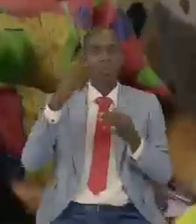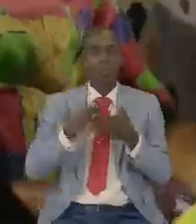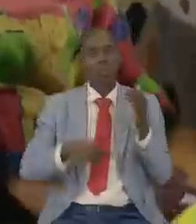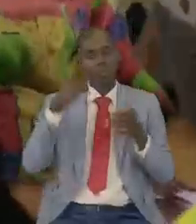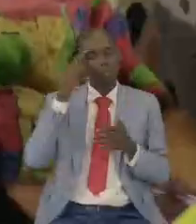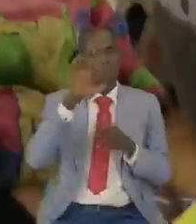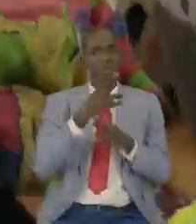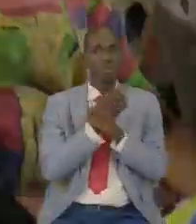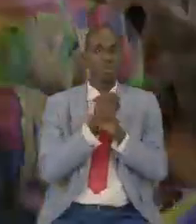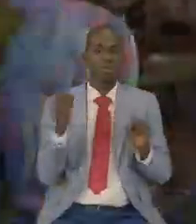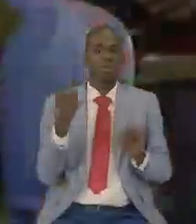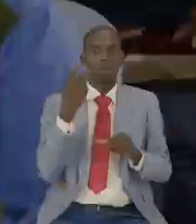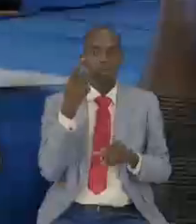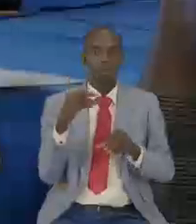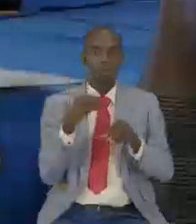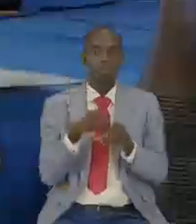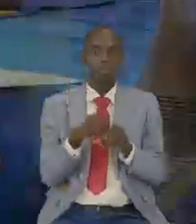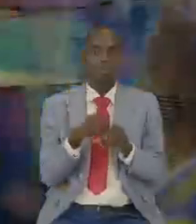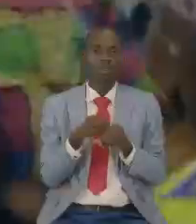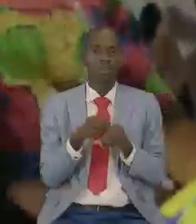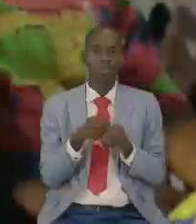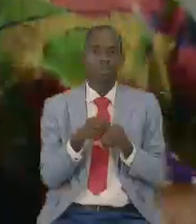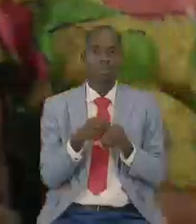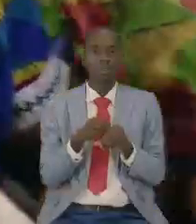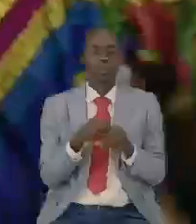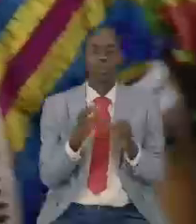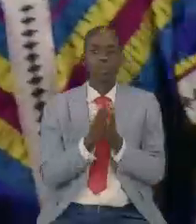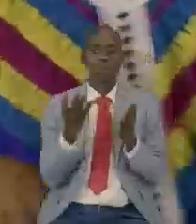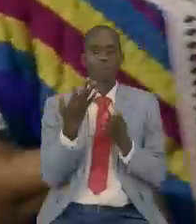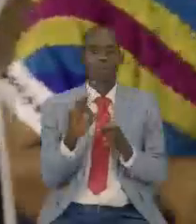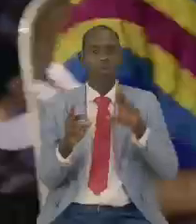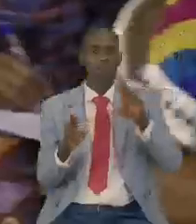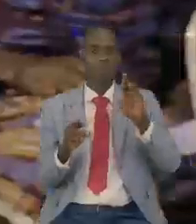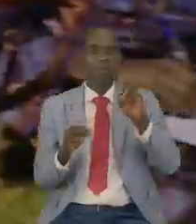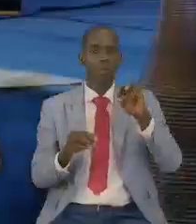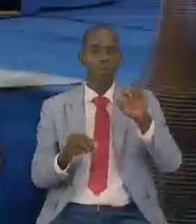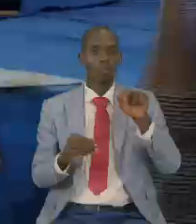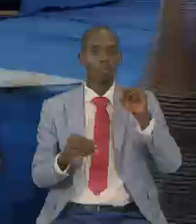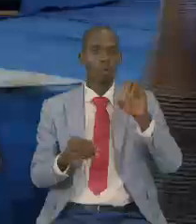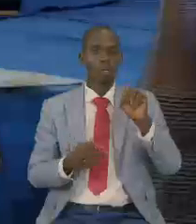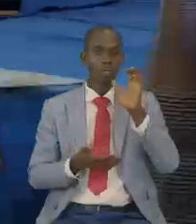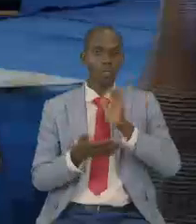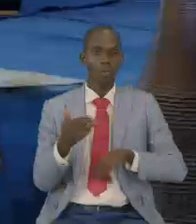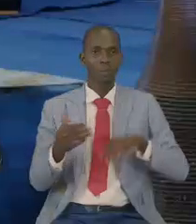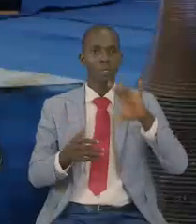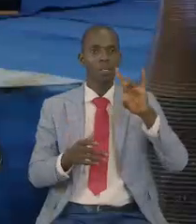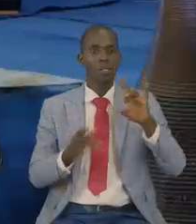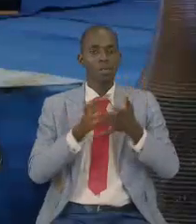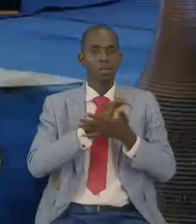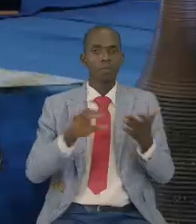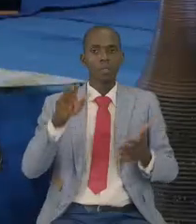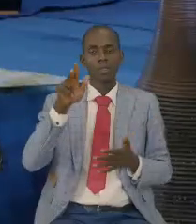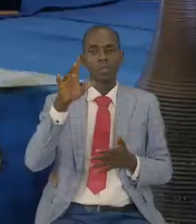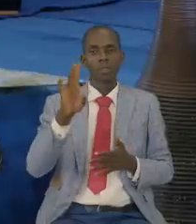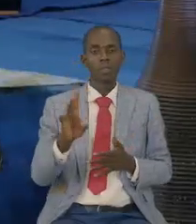I'm looking at Romans chapter 8, and I'm reading from verse 37. Romans chapter 8, we're